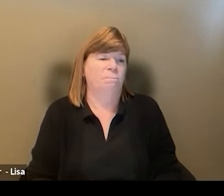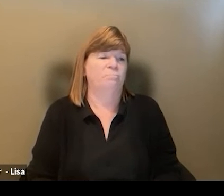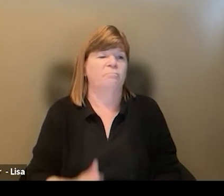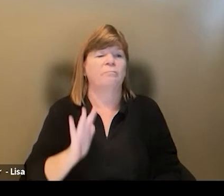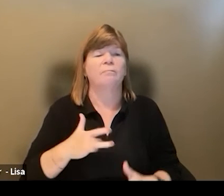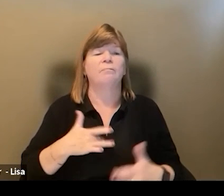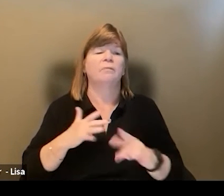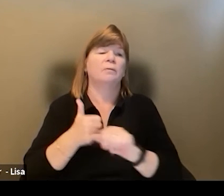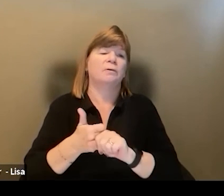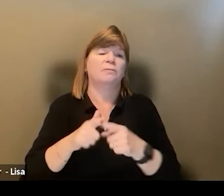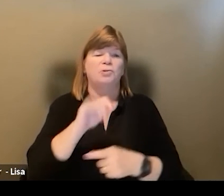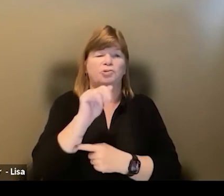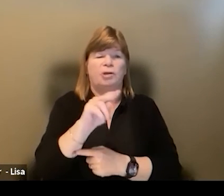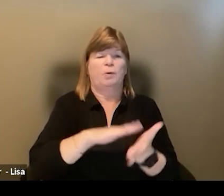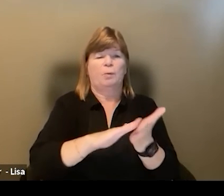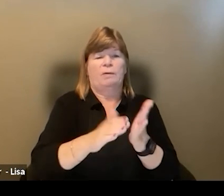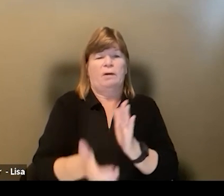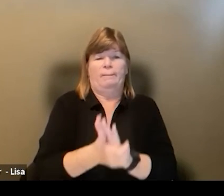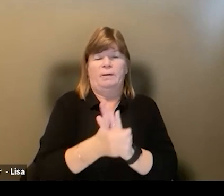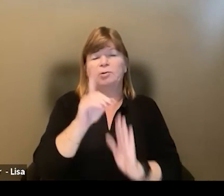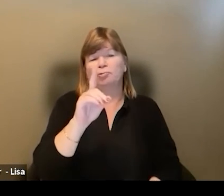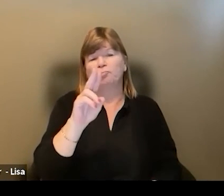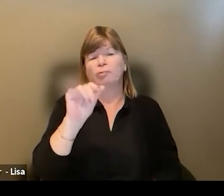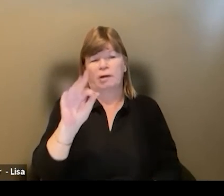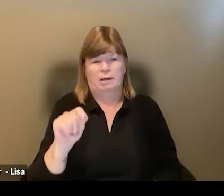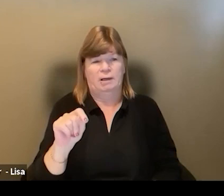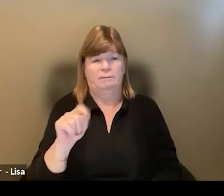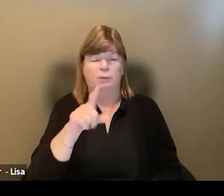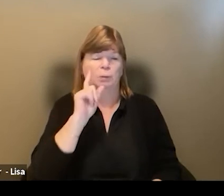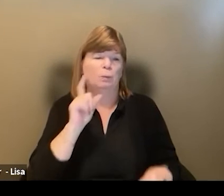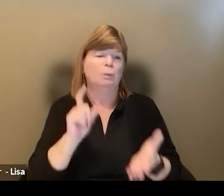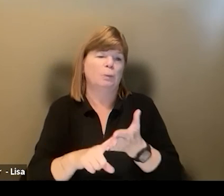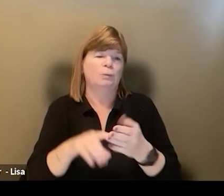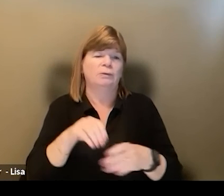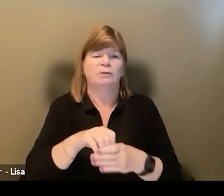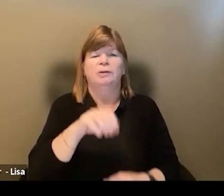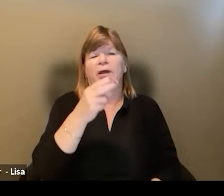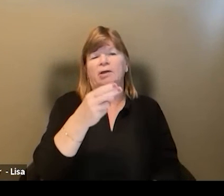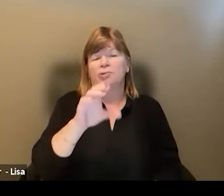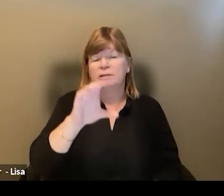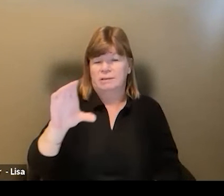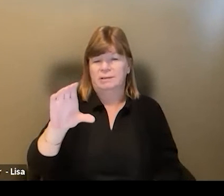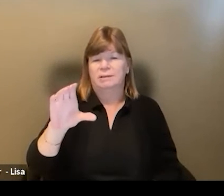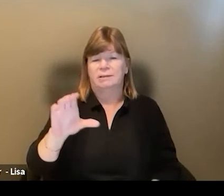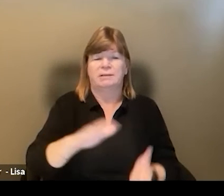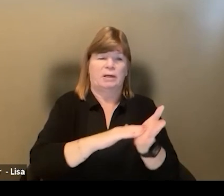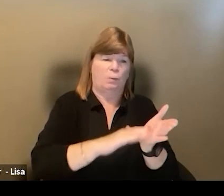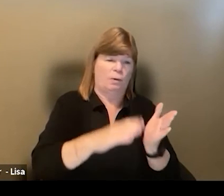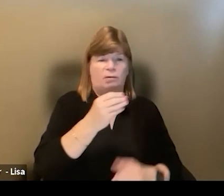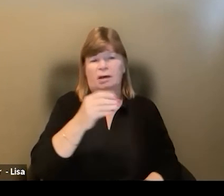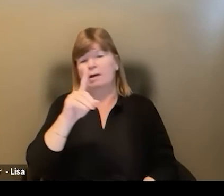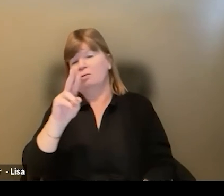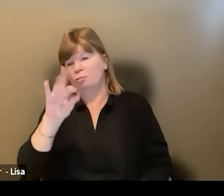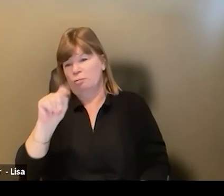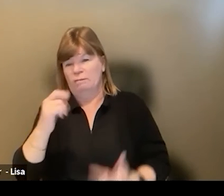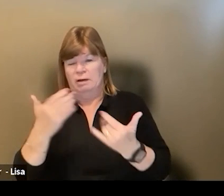And updates in the January waiver amendment draft. And so you will see in the Hoosier Care Connect waiver amendment draft that is put